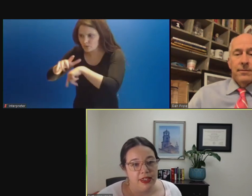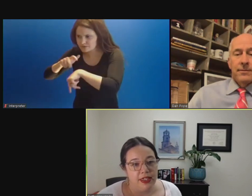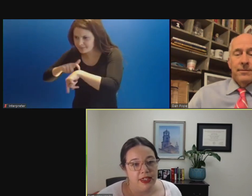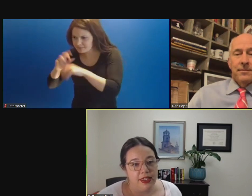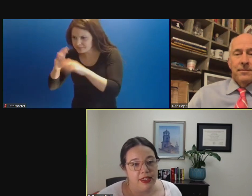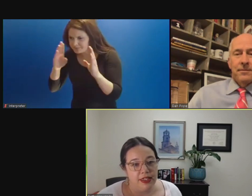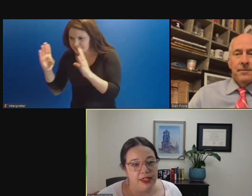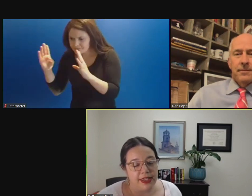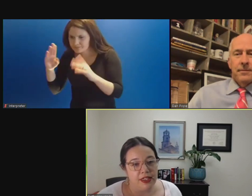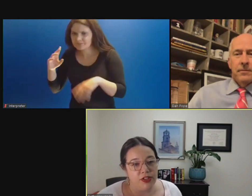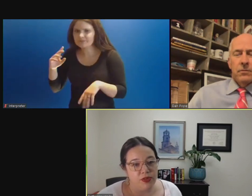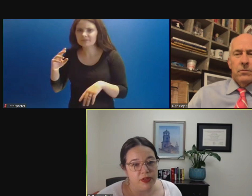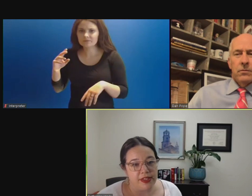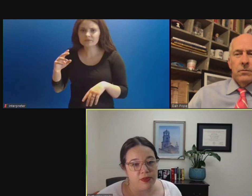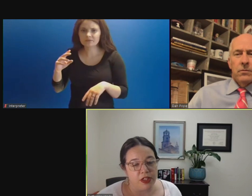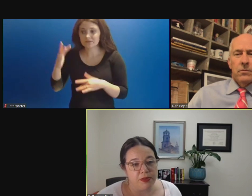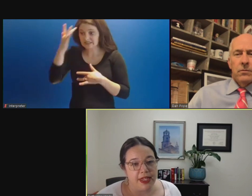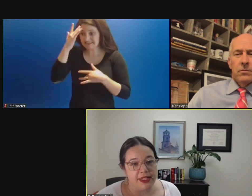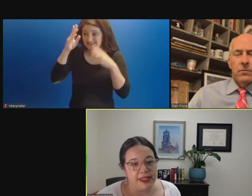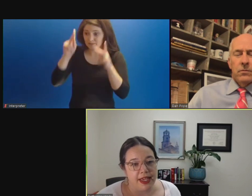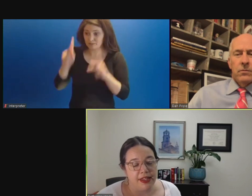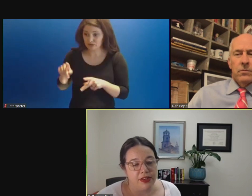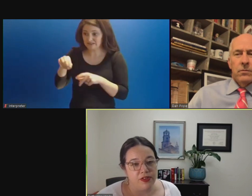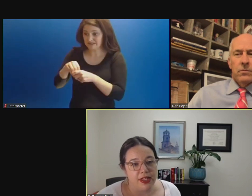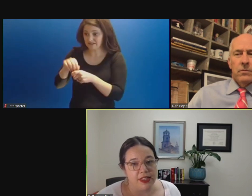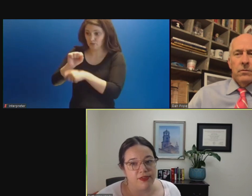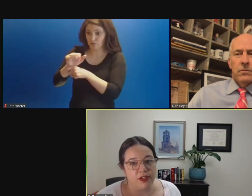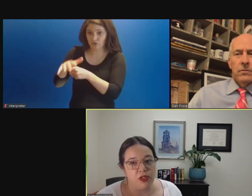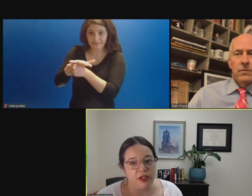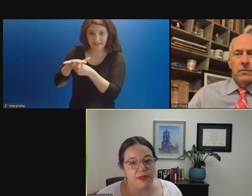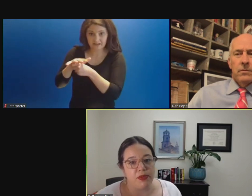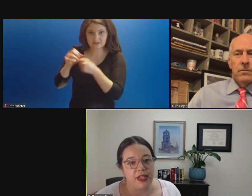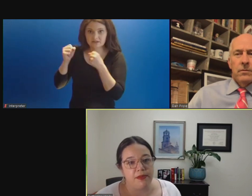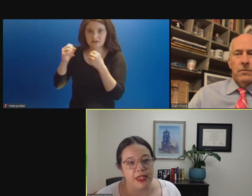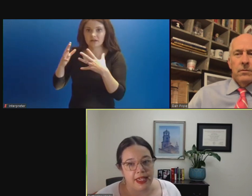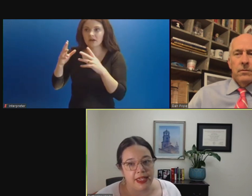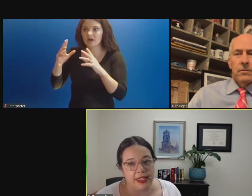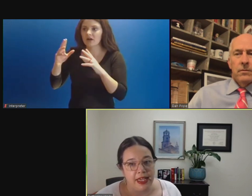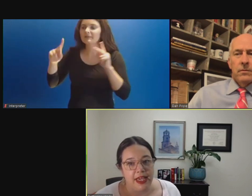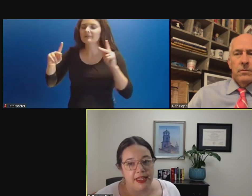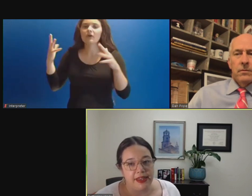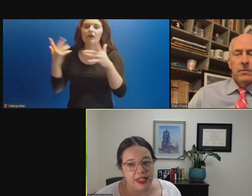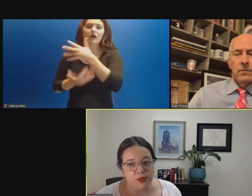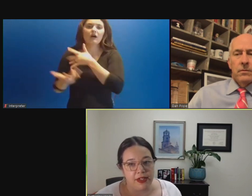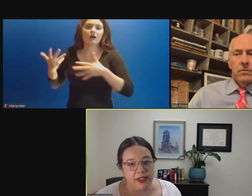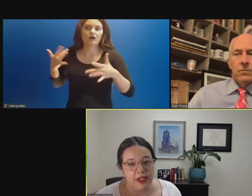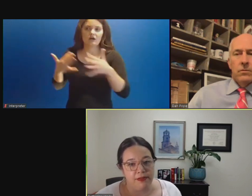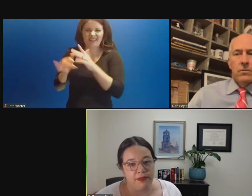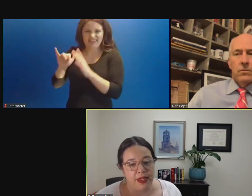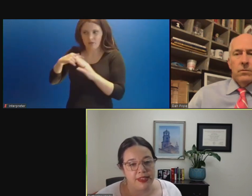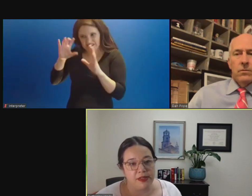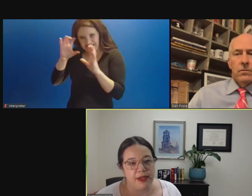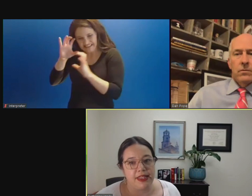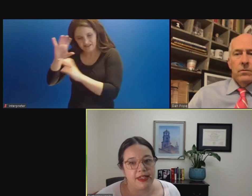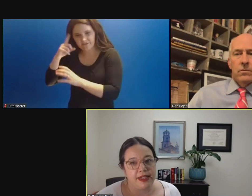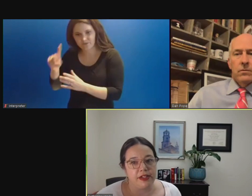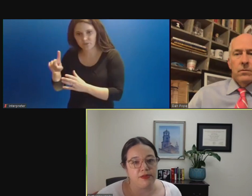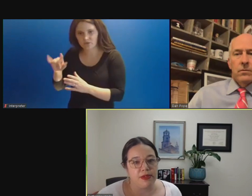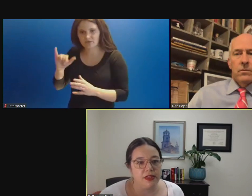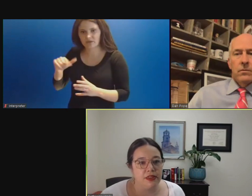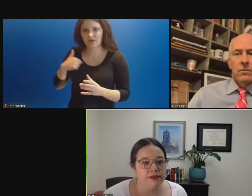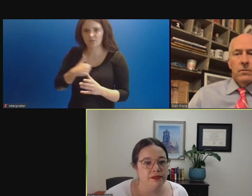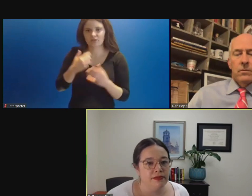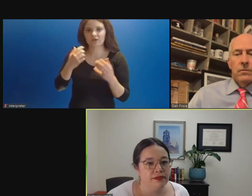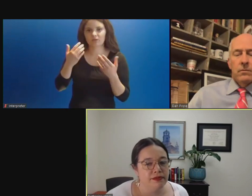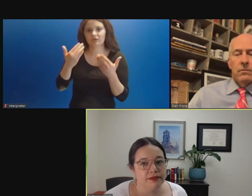between a sick individual that's at a workplace and there's lots of community members coming in. And that's what has us make that